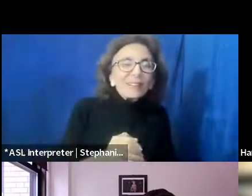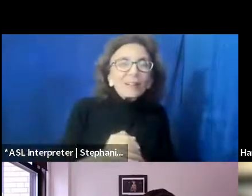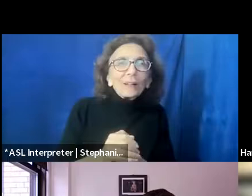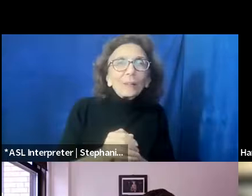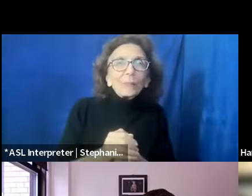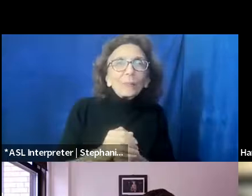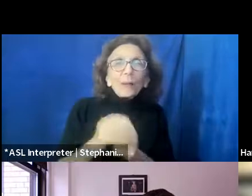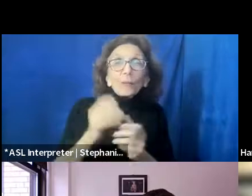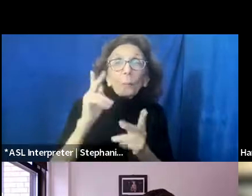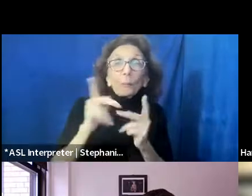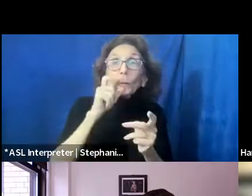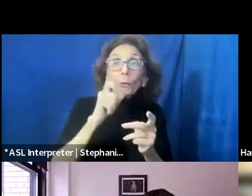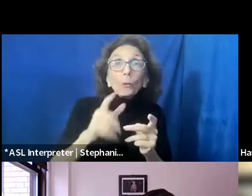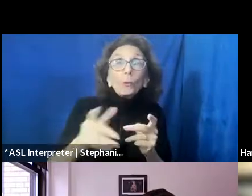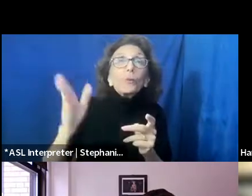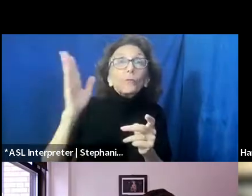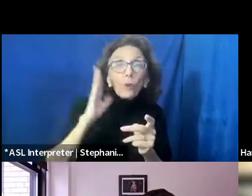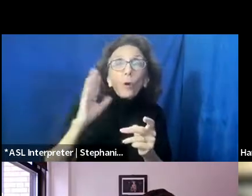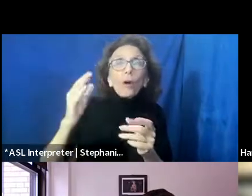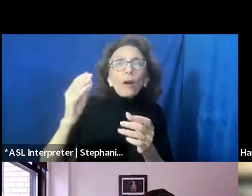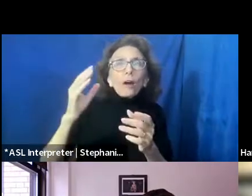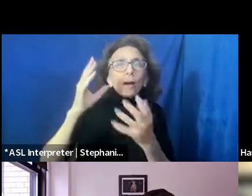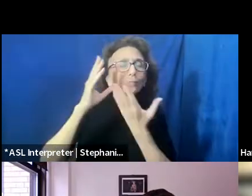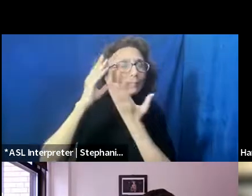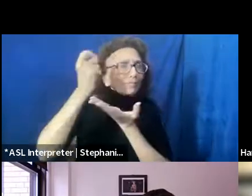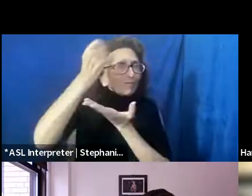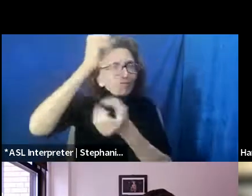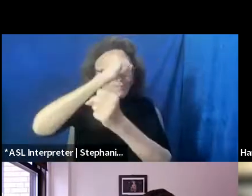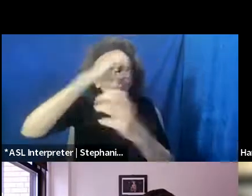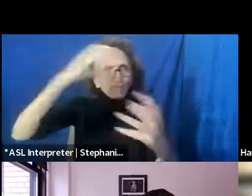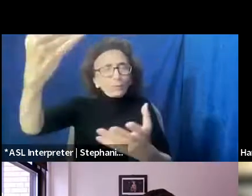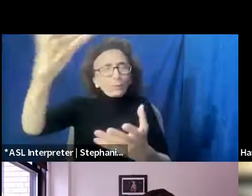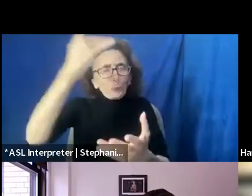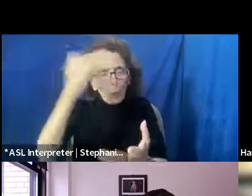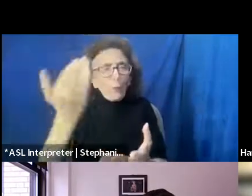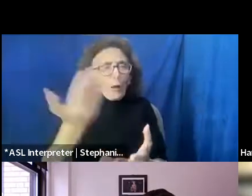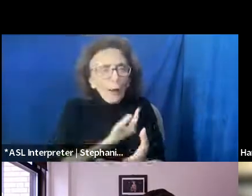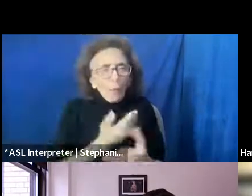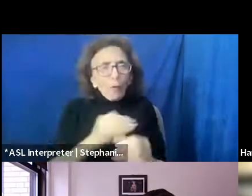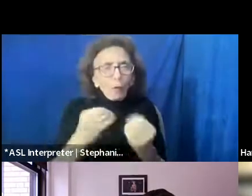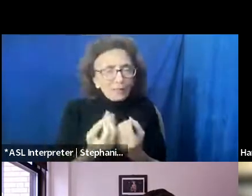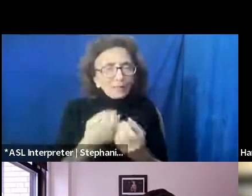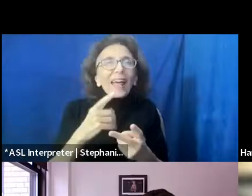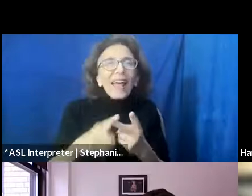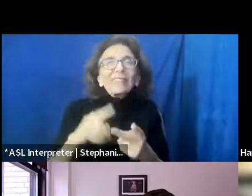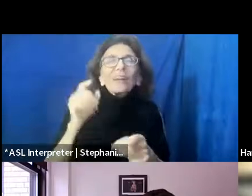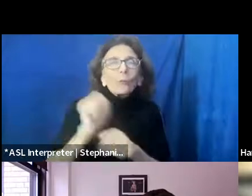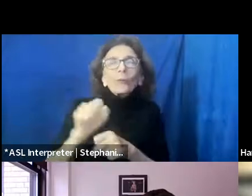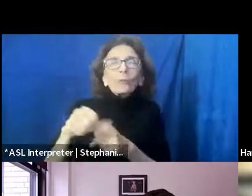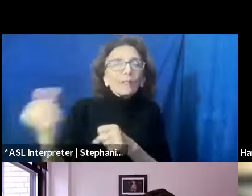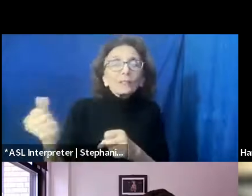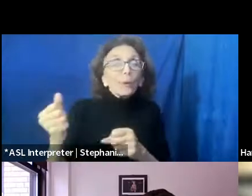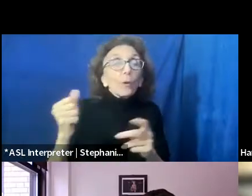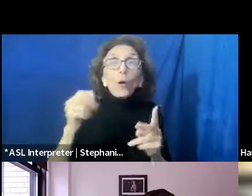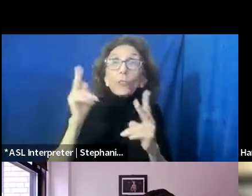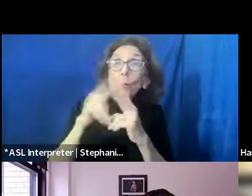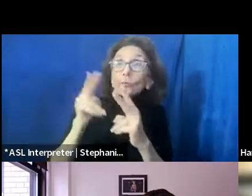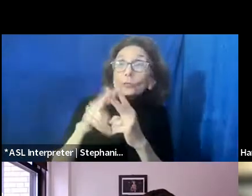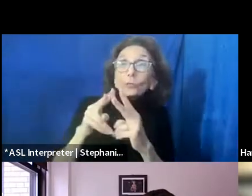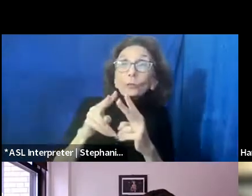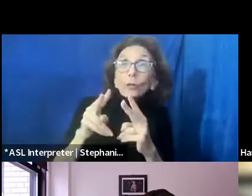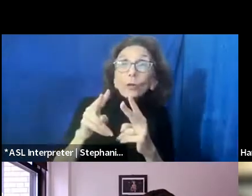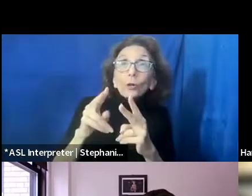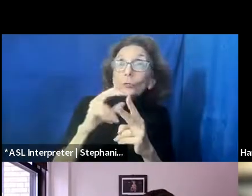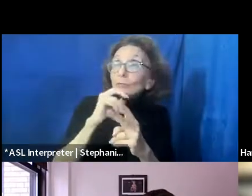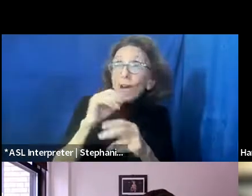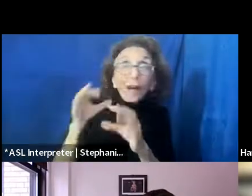experiential knowledge of our organization as well as working on other gigs. And so we asked them to sort of suss